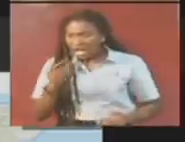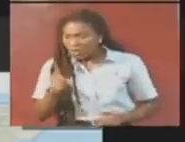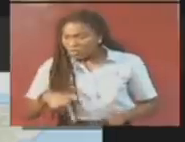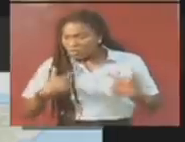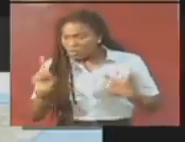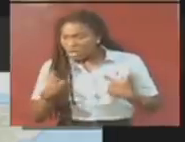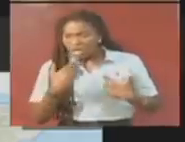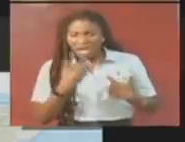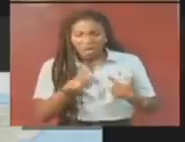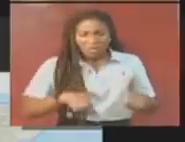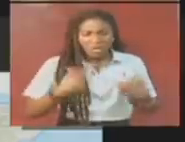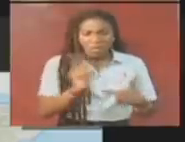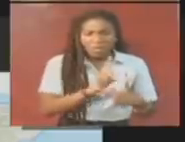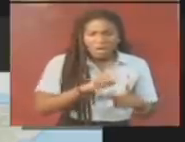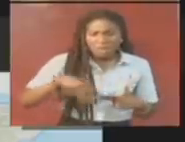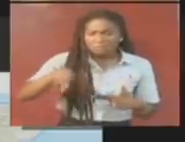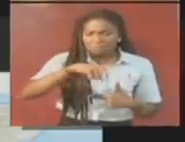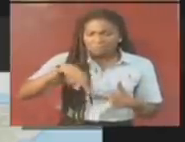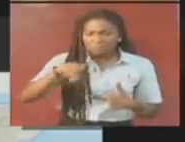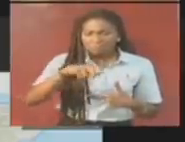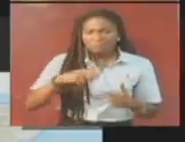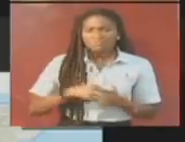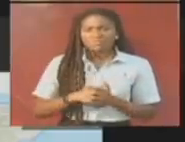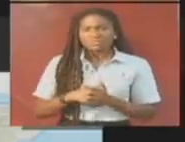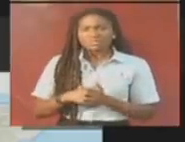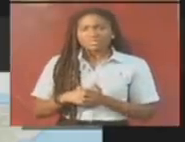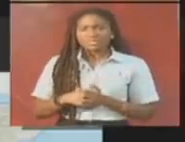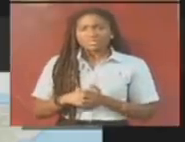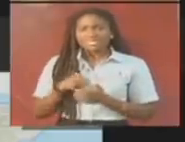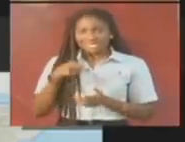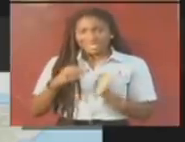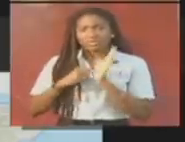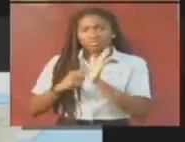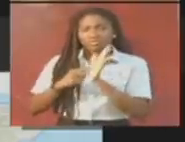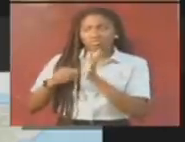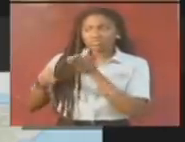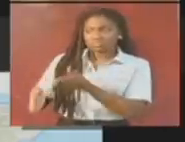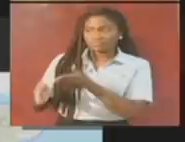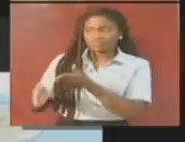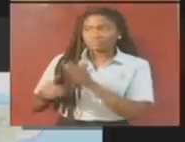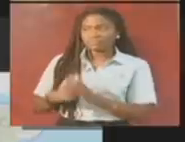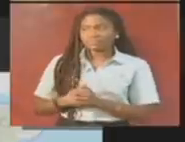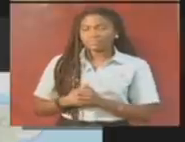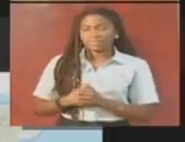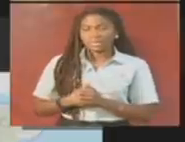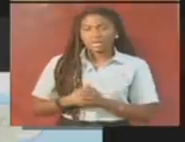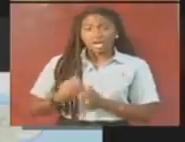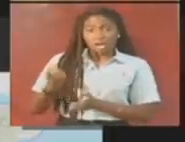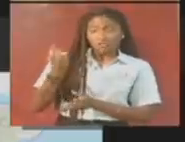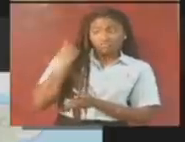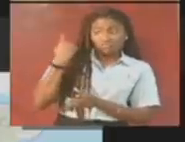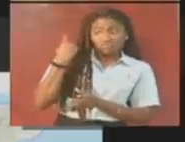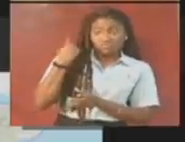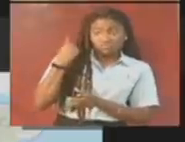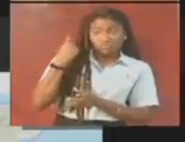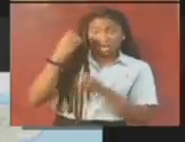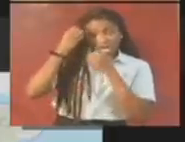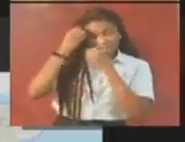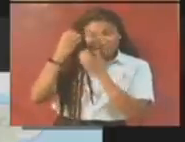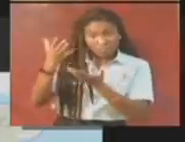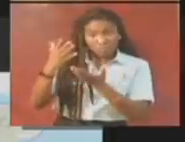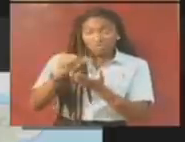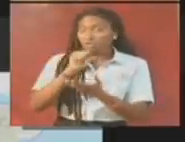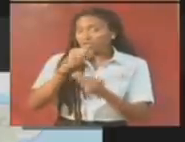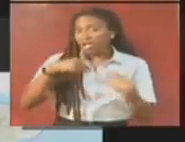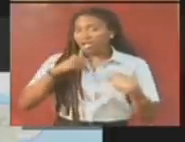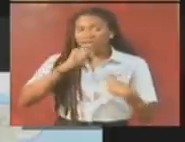week 16's data is still being processed, and therefore this data set will not be a complete representation of the data